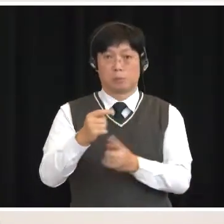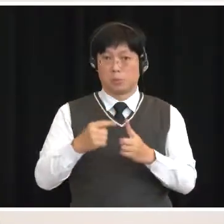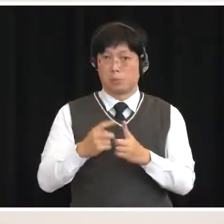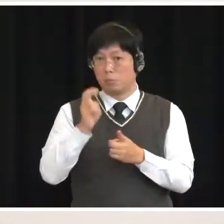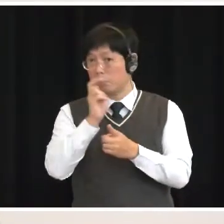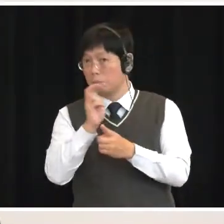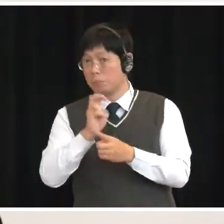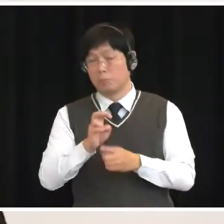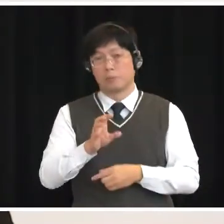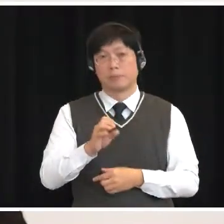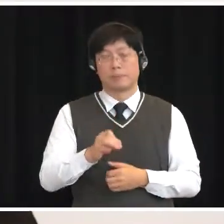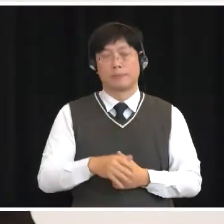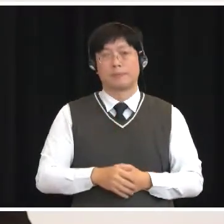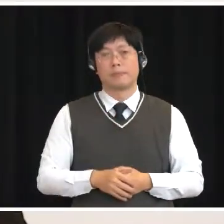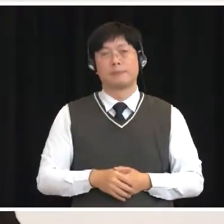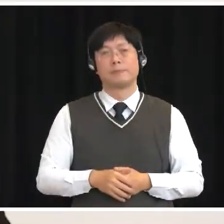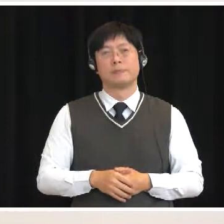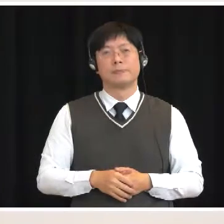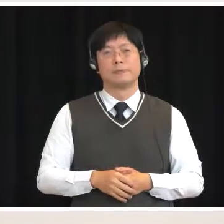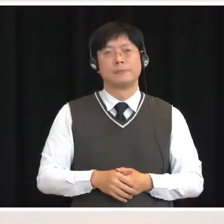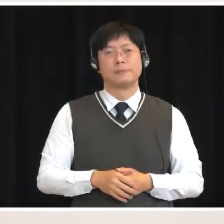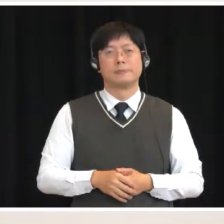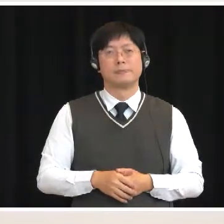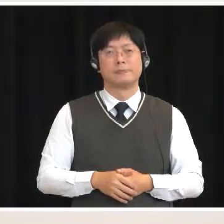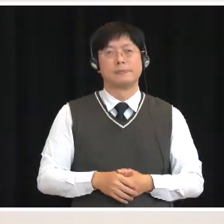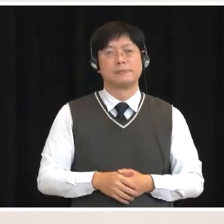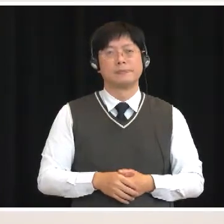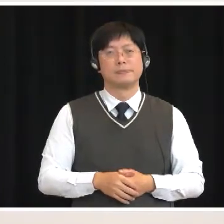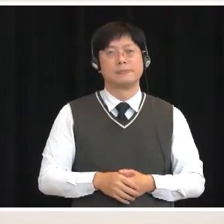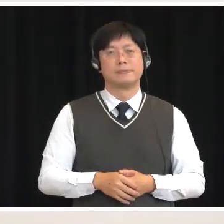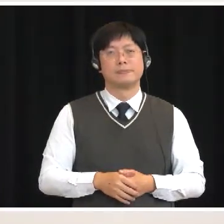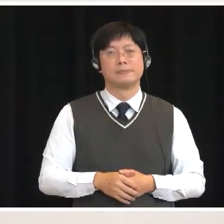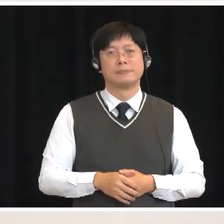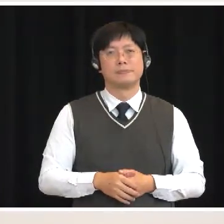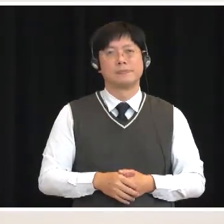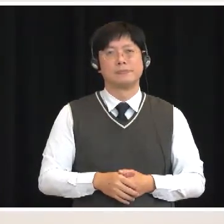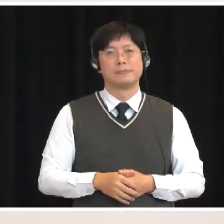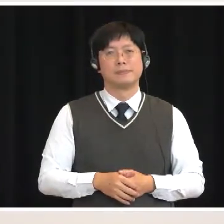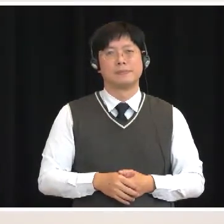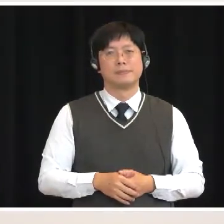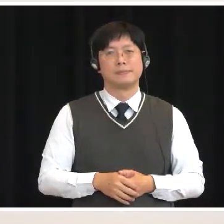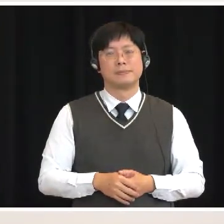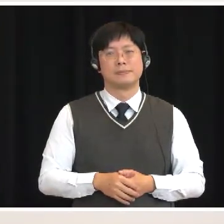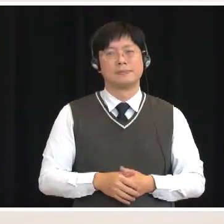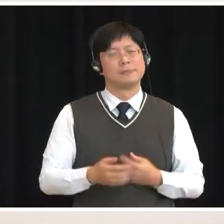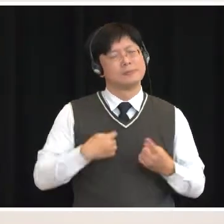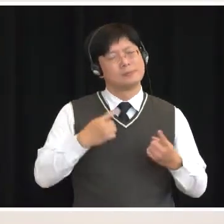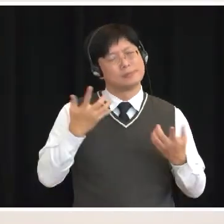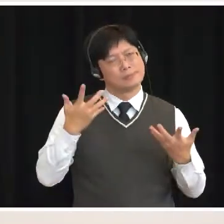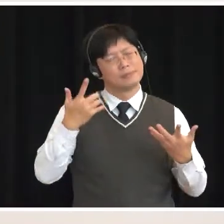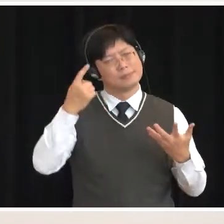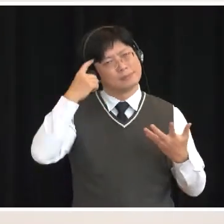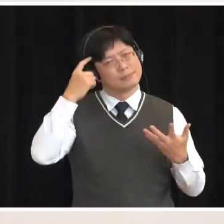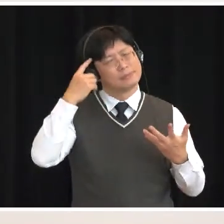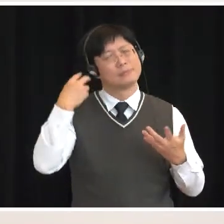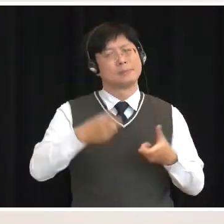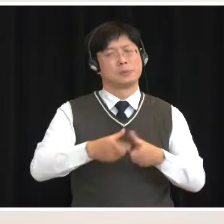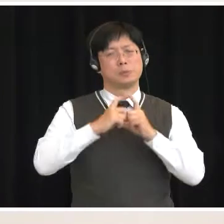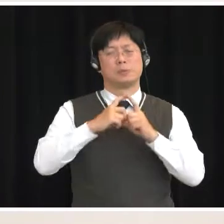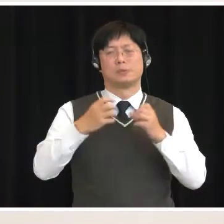And mainly I would like to refer to the question of substitute teachers again. I understand